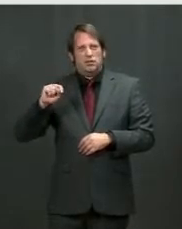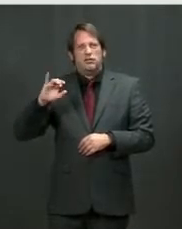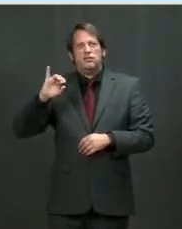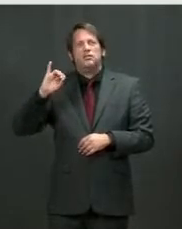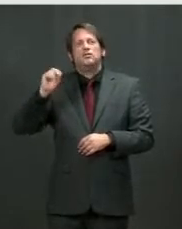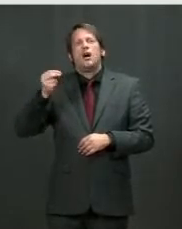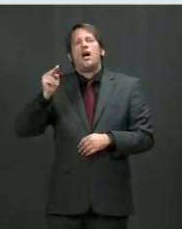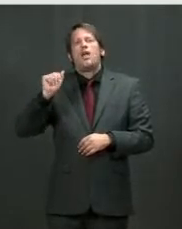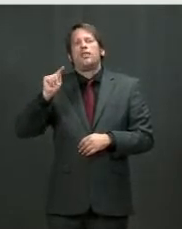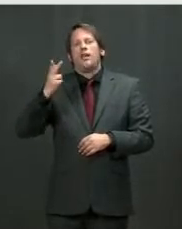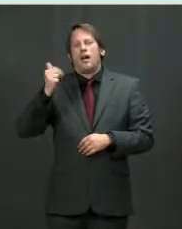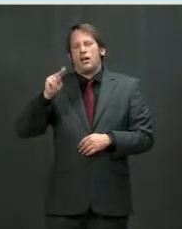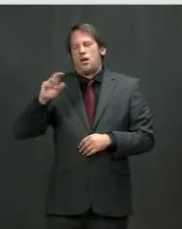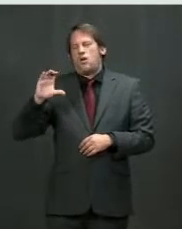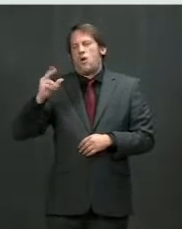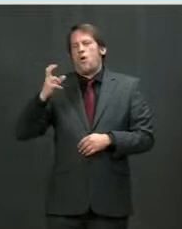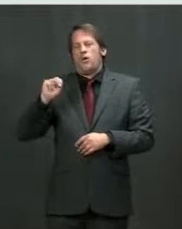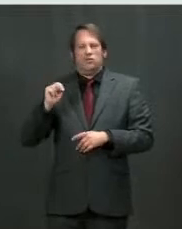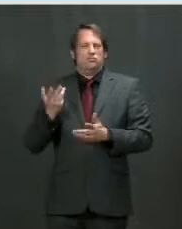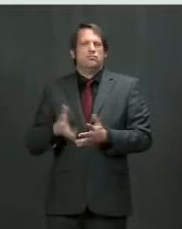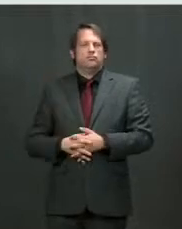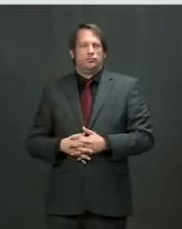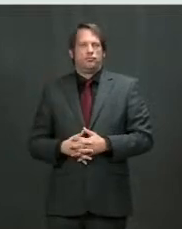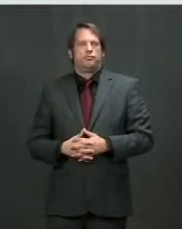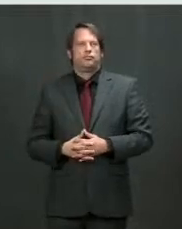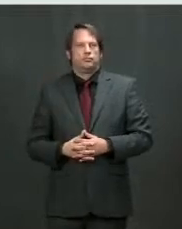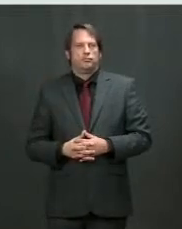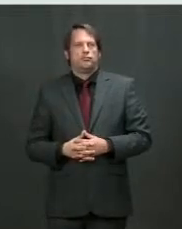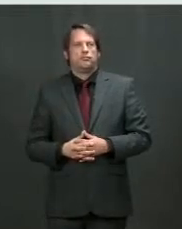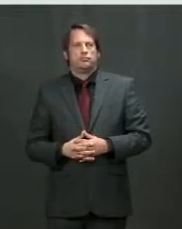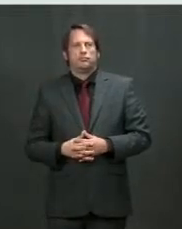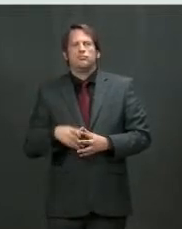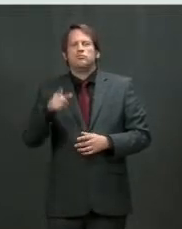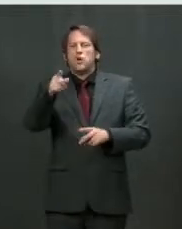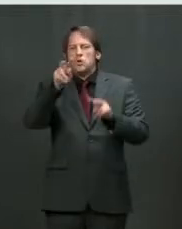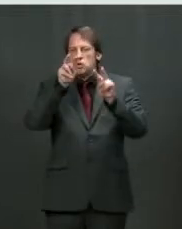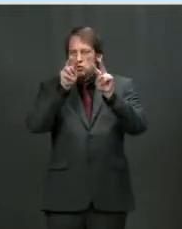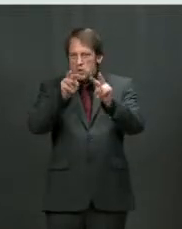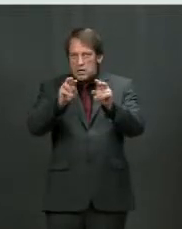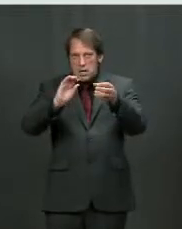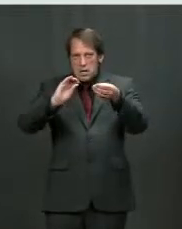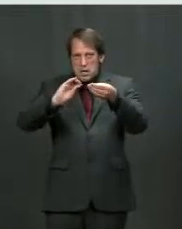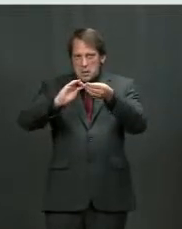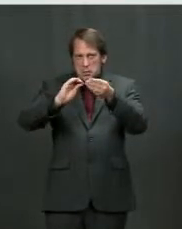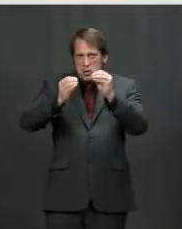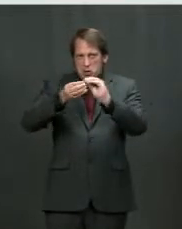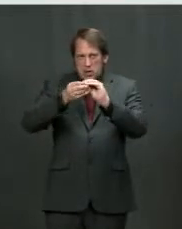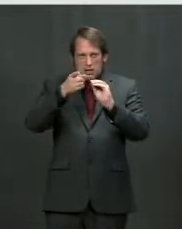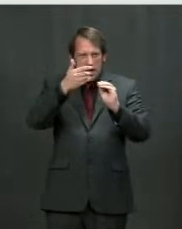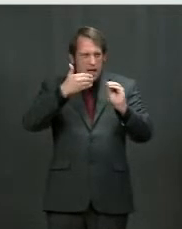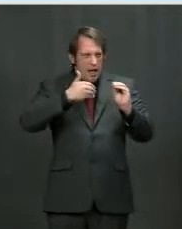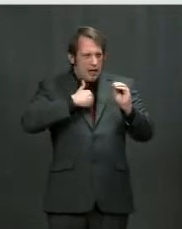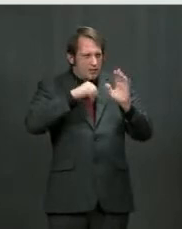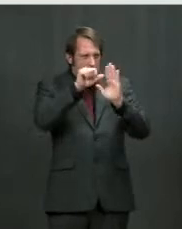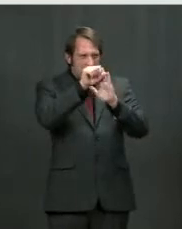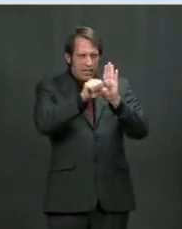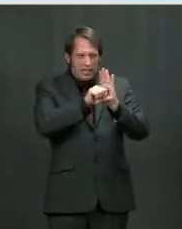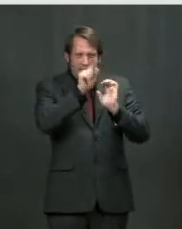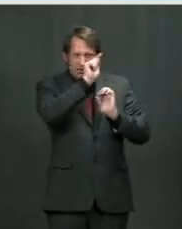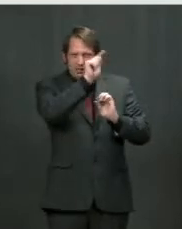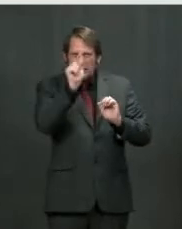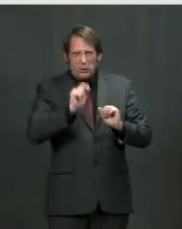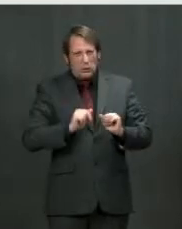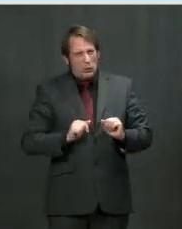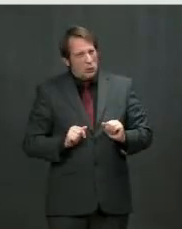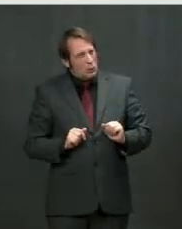based in Michigan, where the numbers are looking really scary. I'm wondering, and this is for Dr. Walensky, I think,